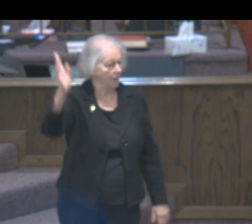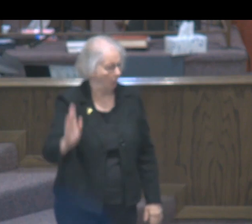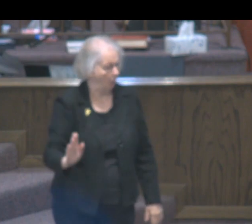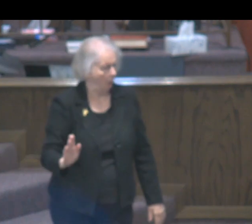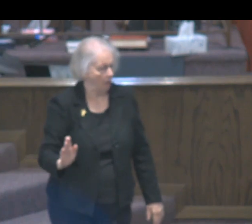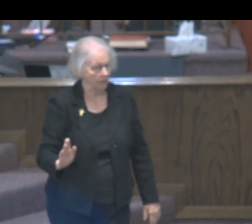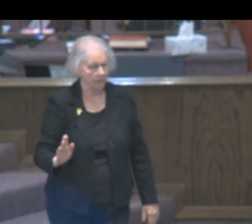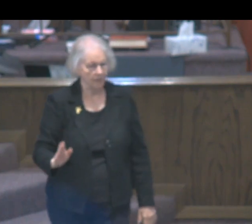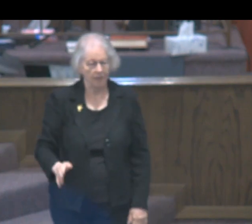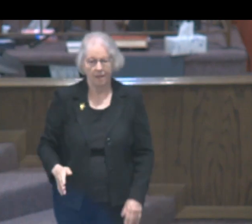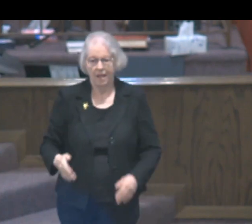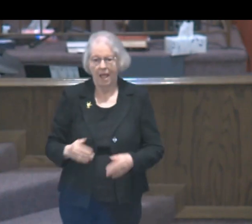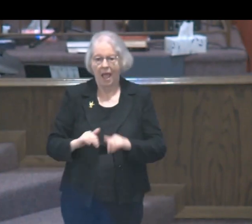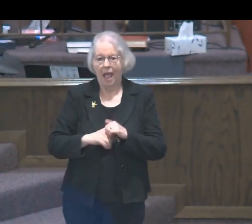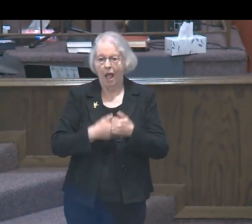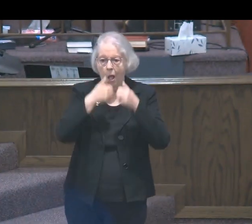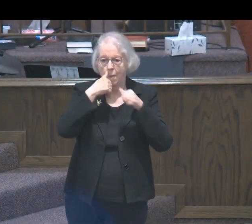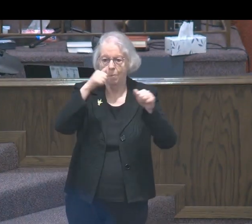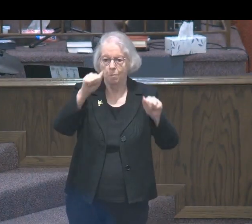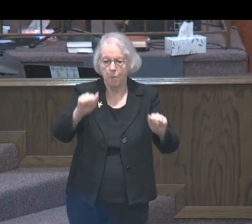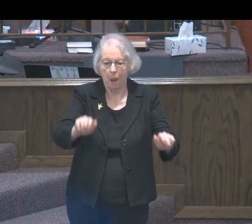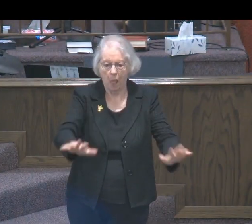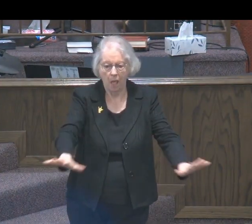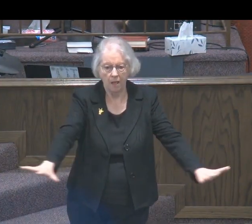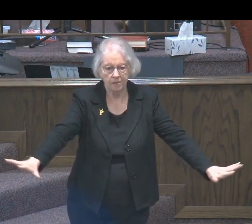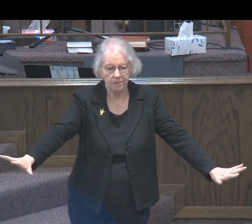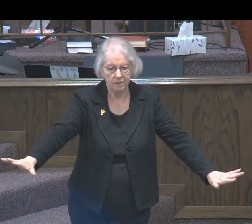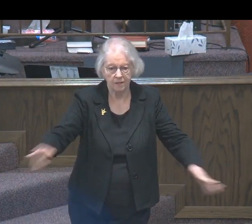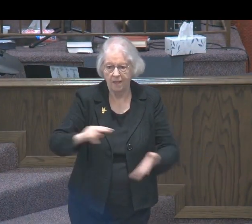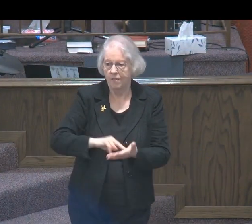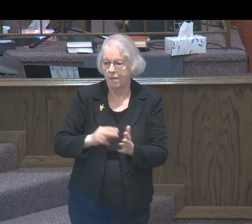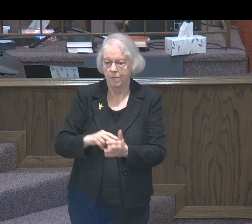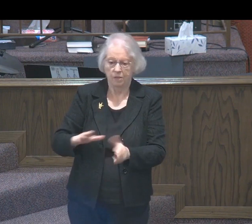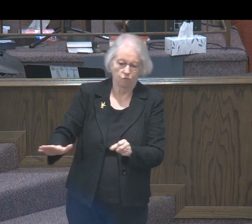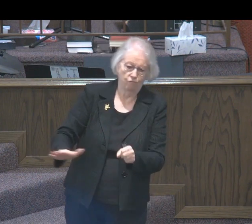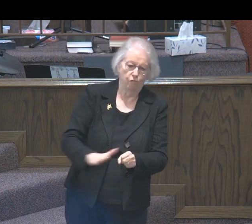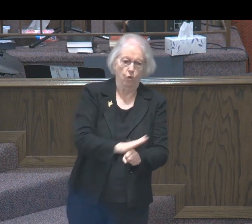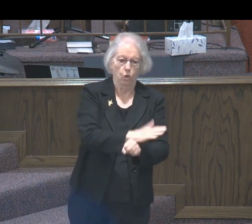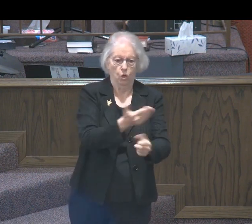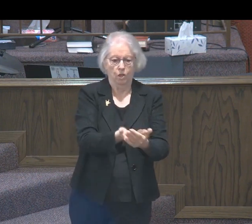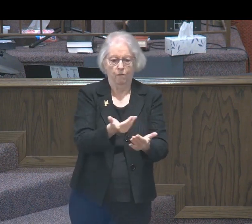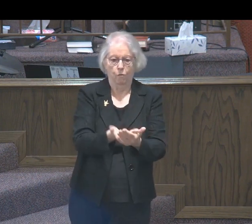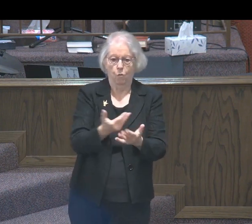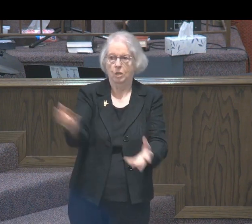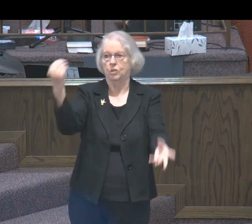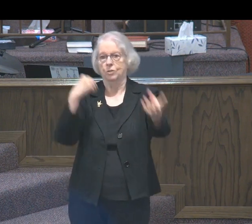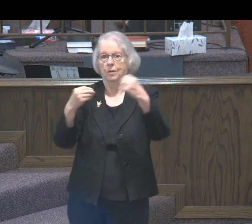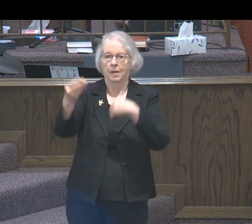The blessedness of being a part of His kingdom.